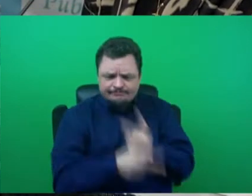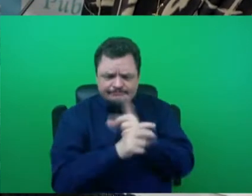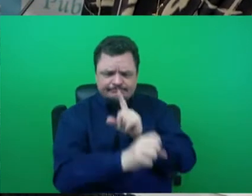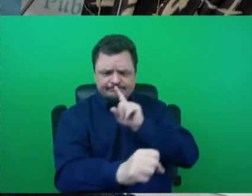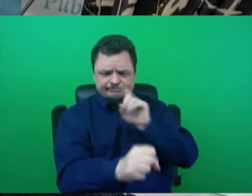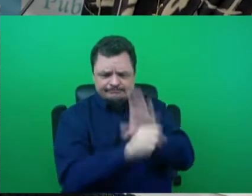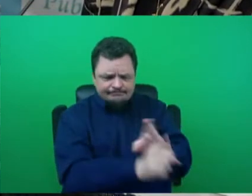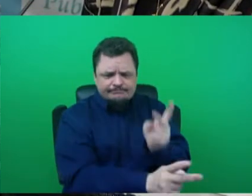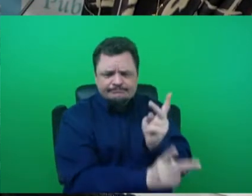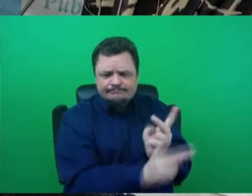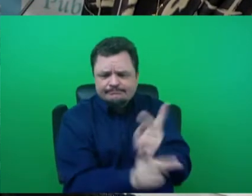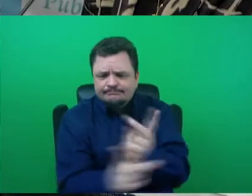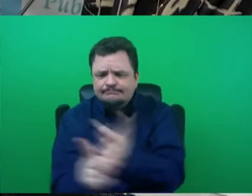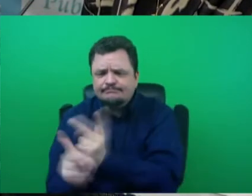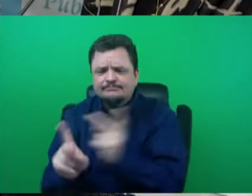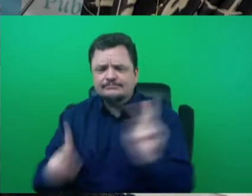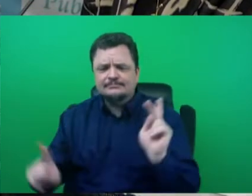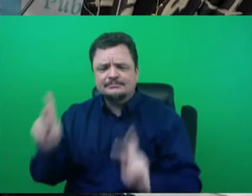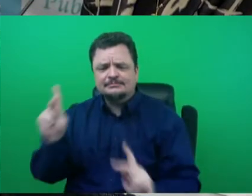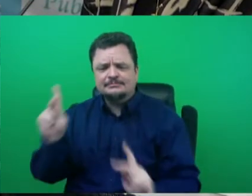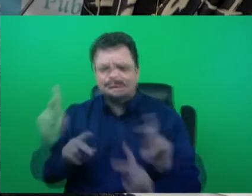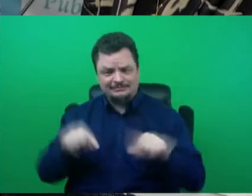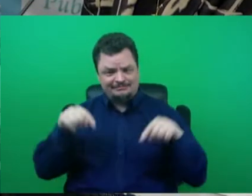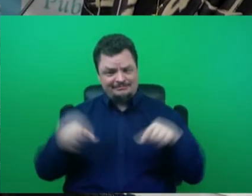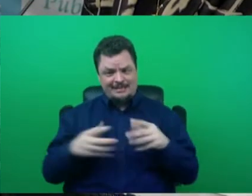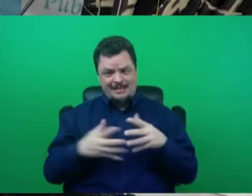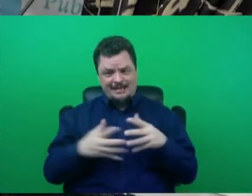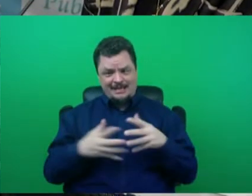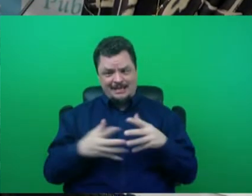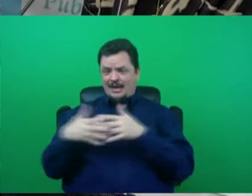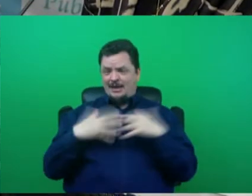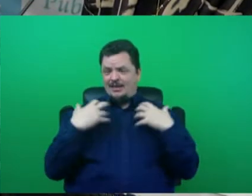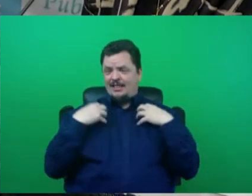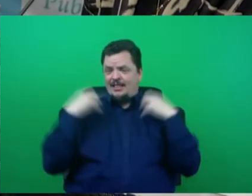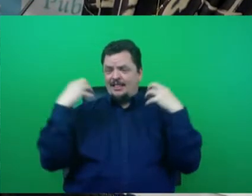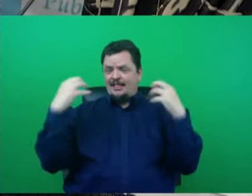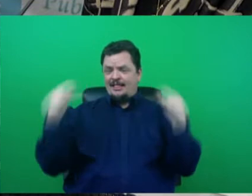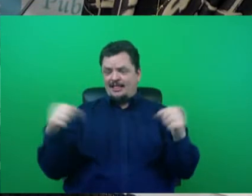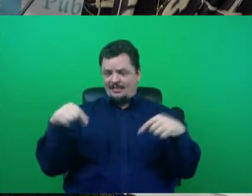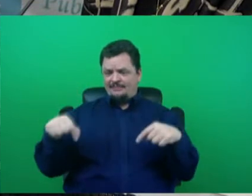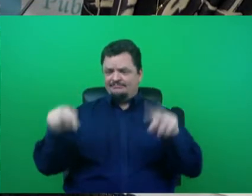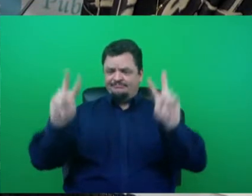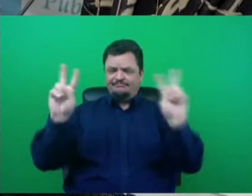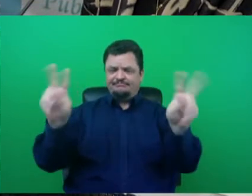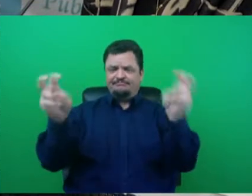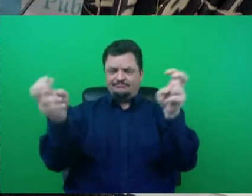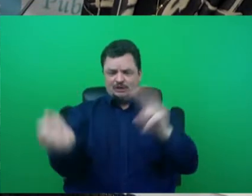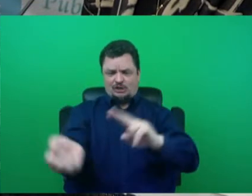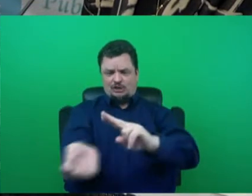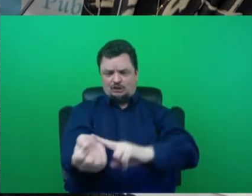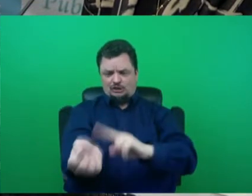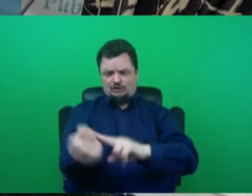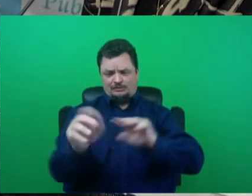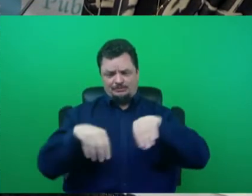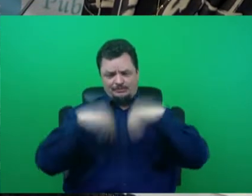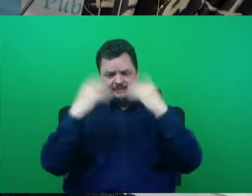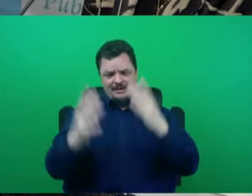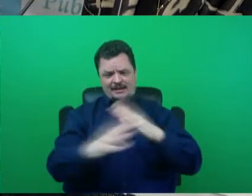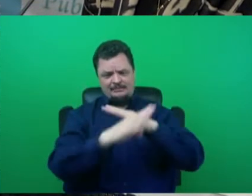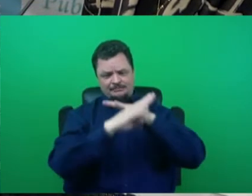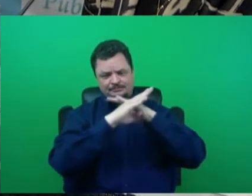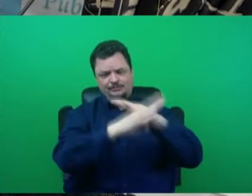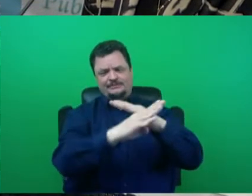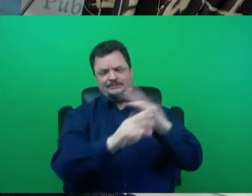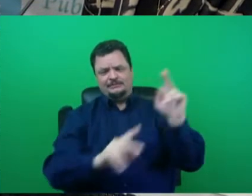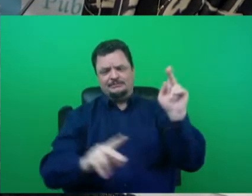Public Health Association defines public health nursing as the practice of promoting and protecting the health of populations using knowledge from